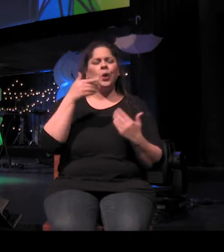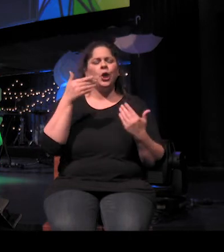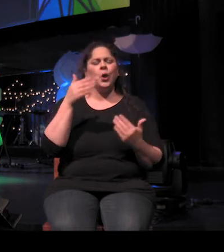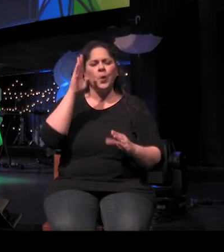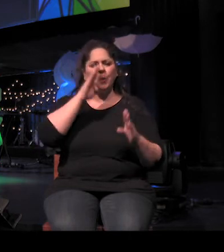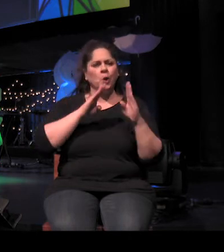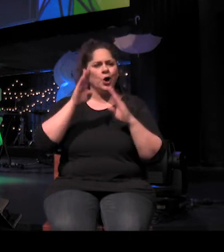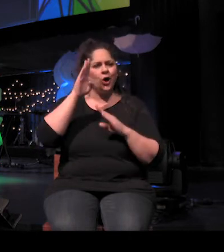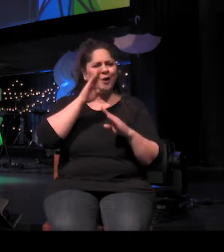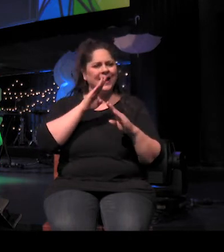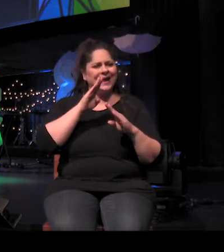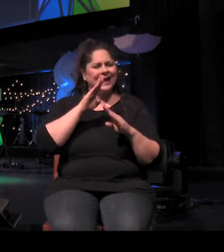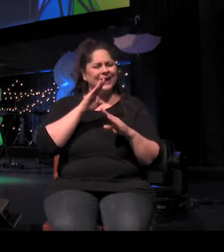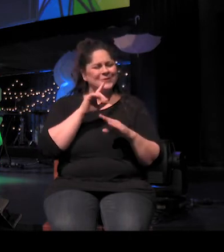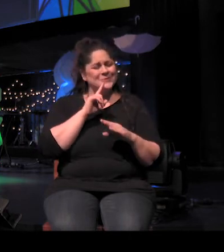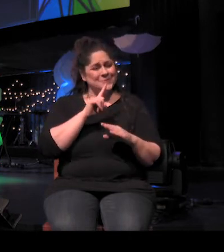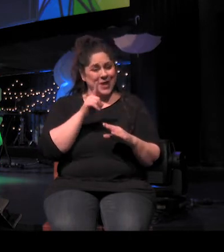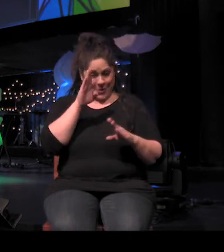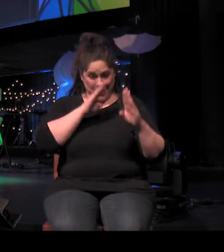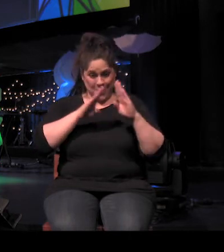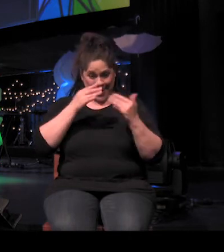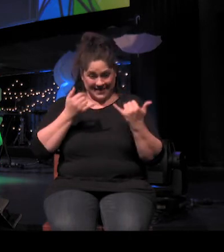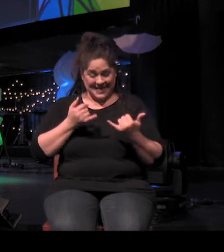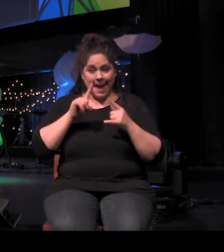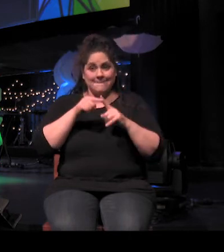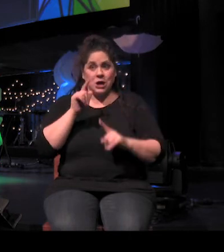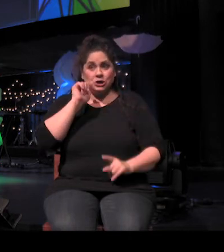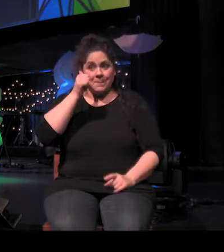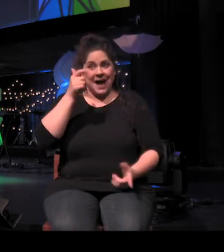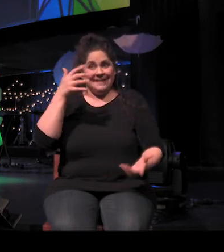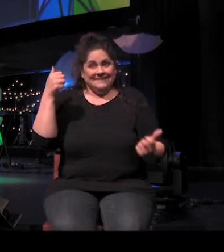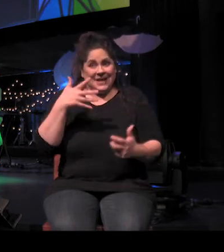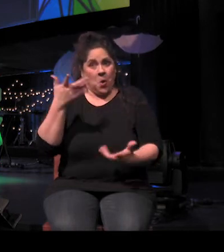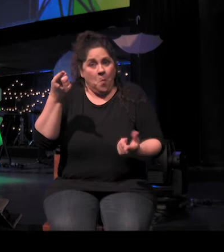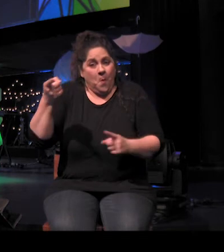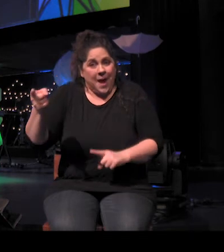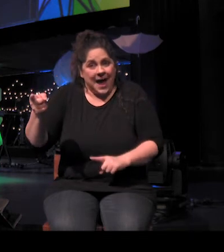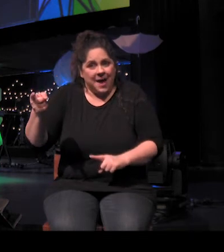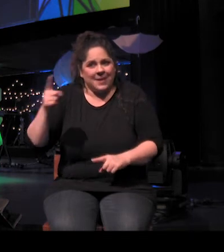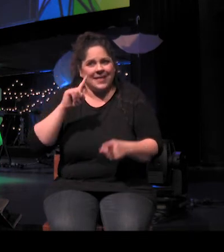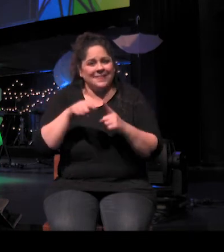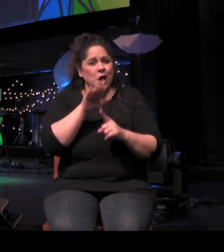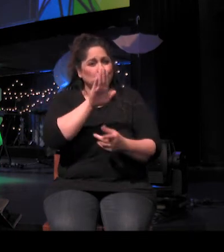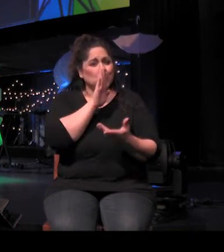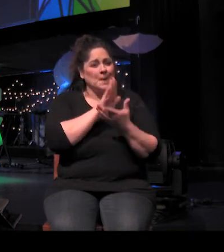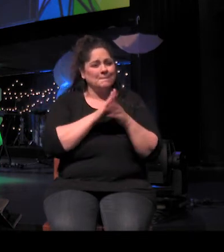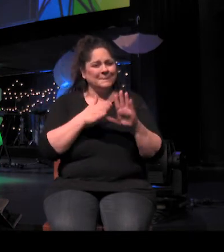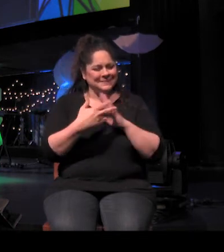with today's peace. And there's a temptation to worry. There's a temptation to